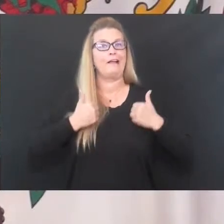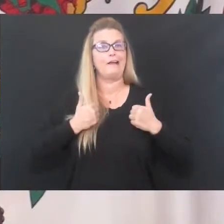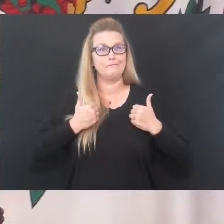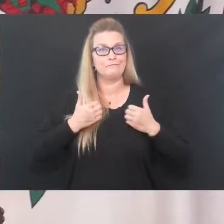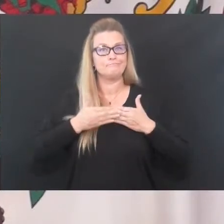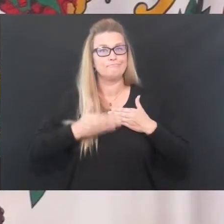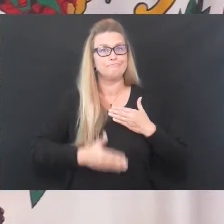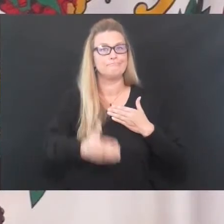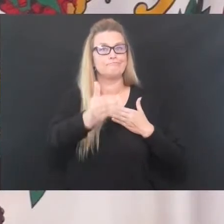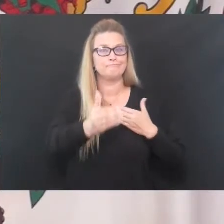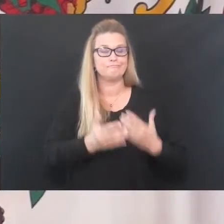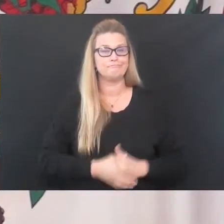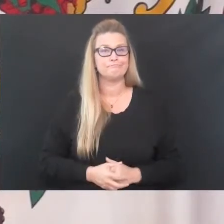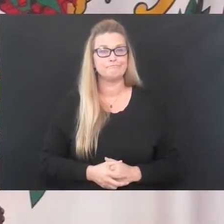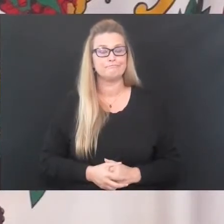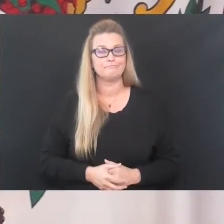them.